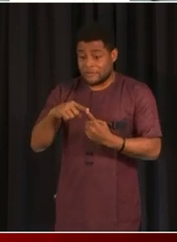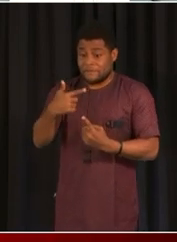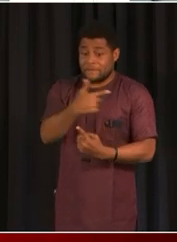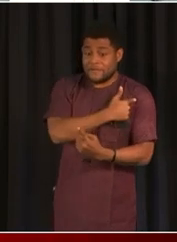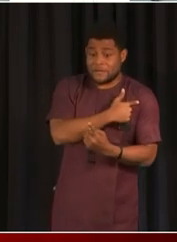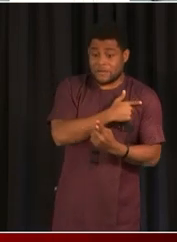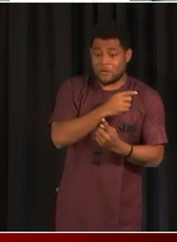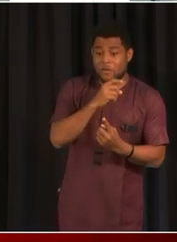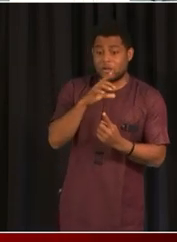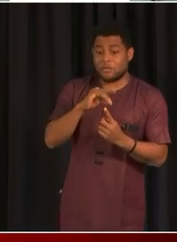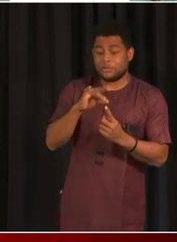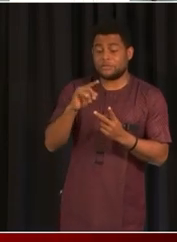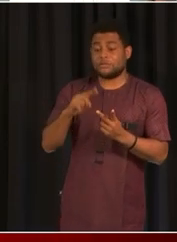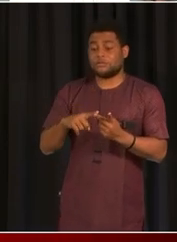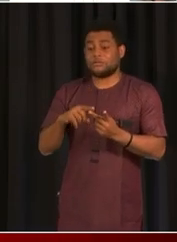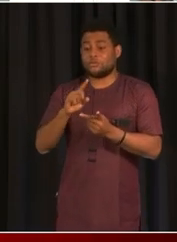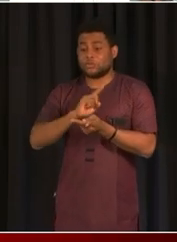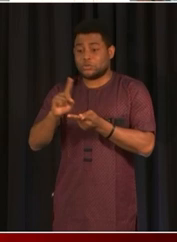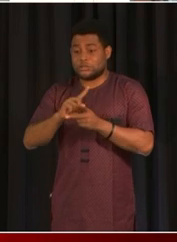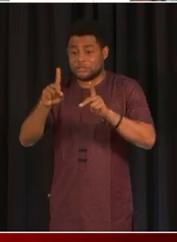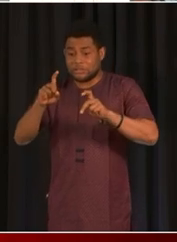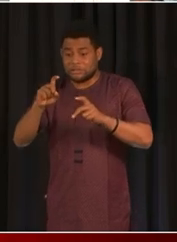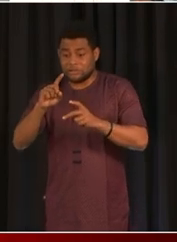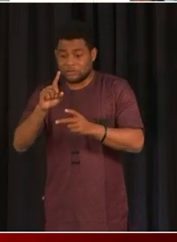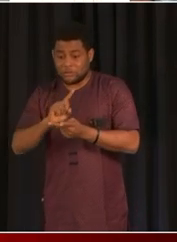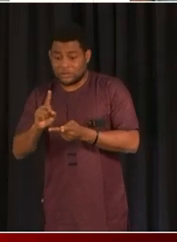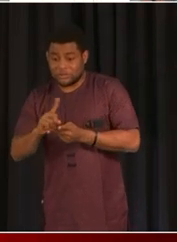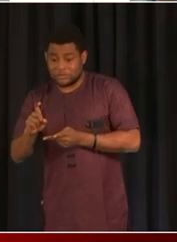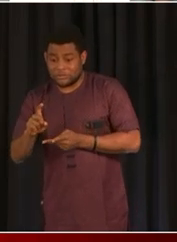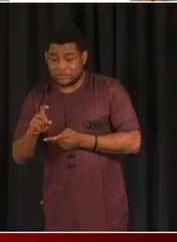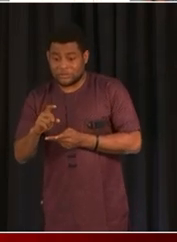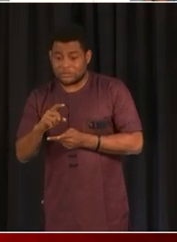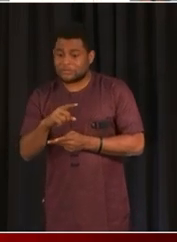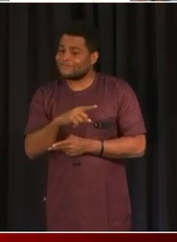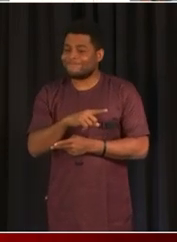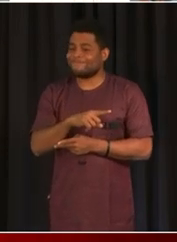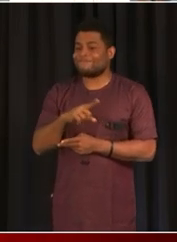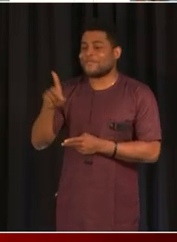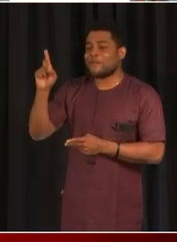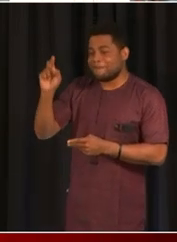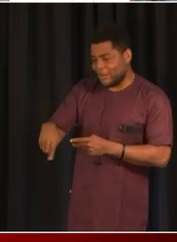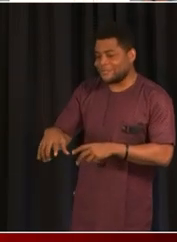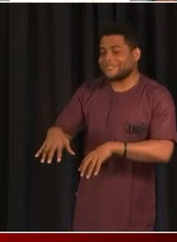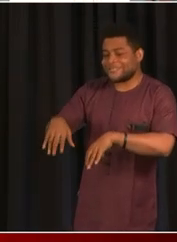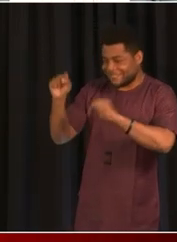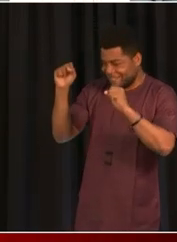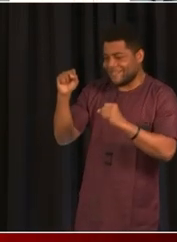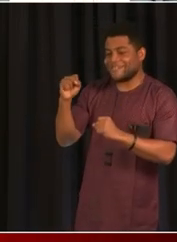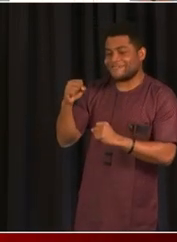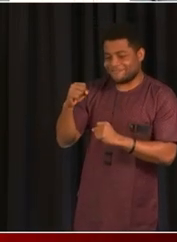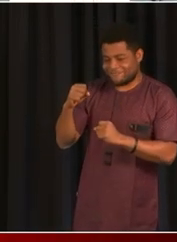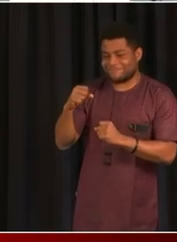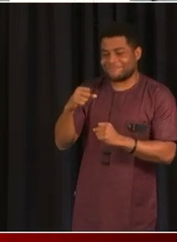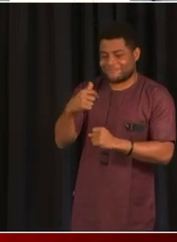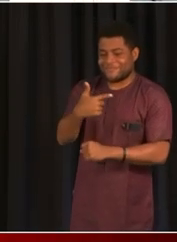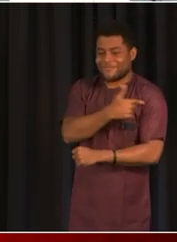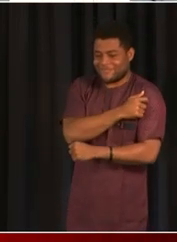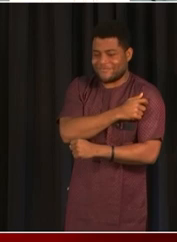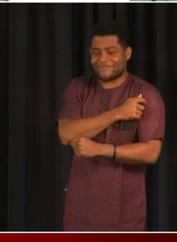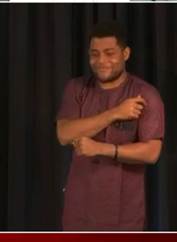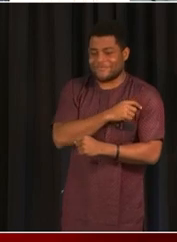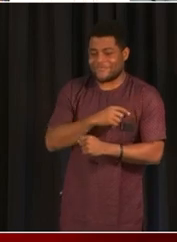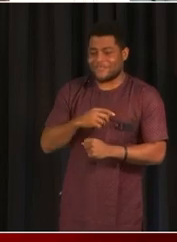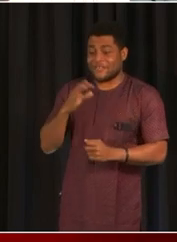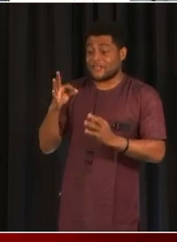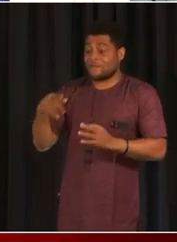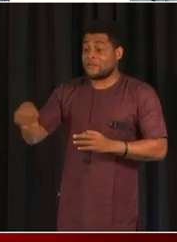that? So Mark, they are required to get vaccinated, right? It's if they refuse vaccination, what is the recourse? Thank you.